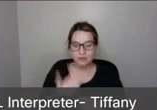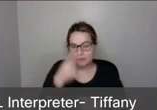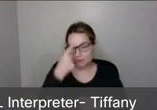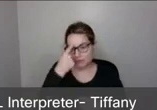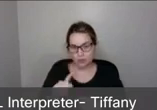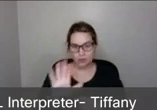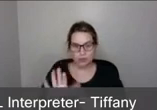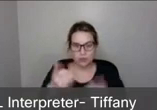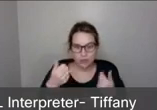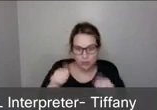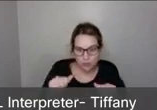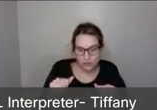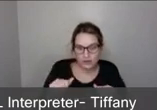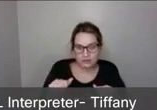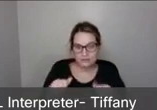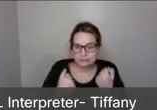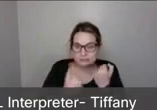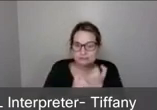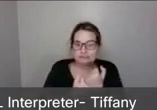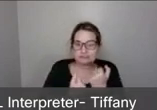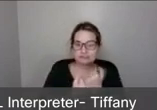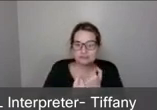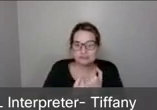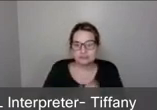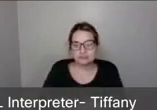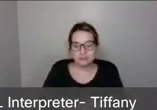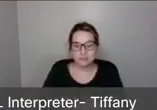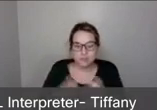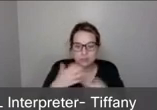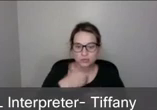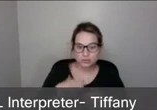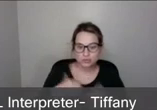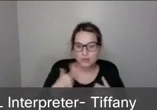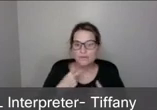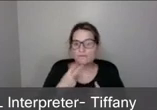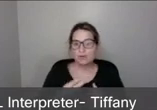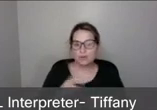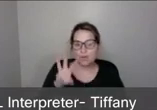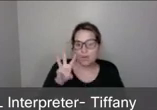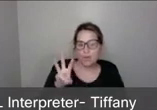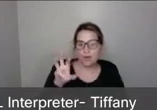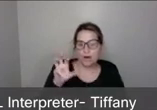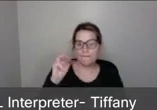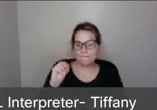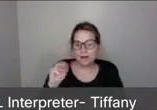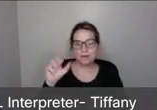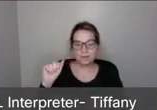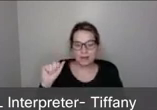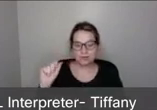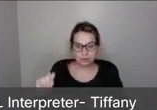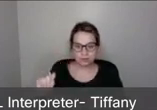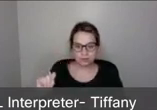in pushing and advocating. We wish to carry the voices of the White Mountain Apache people into the